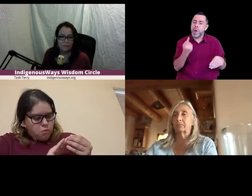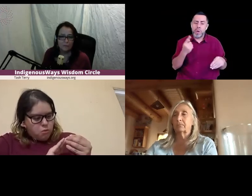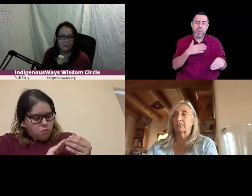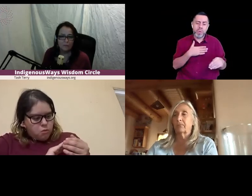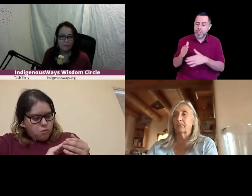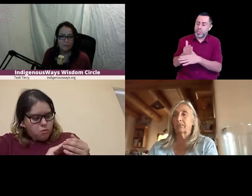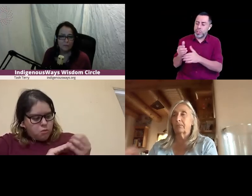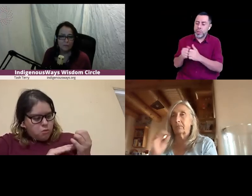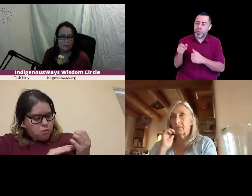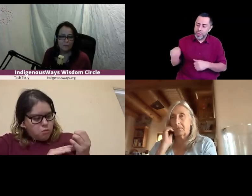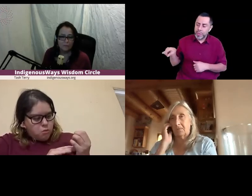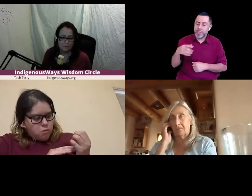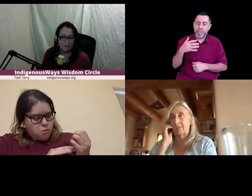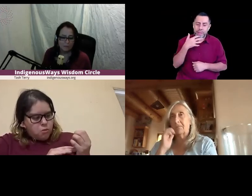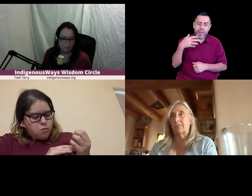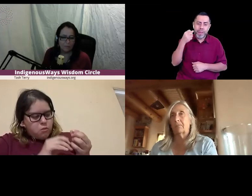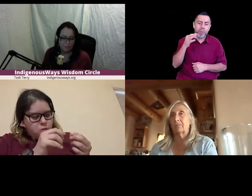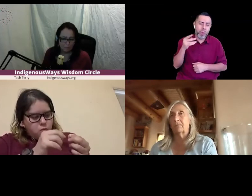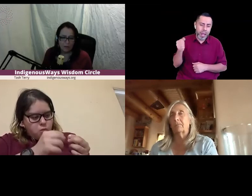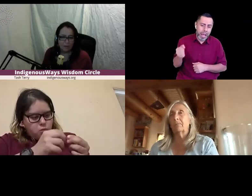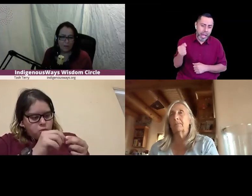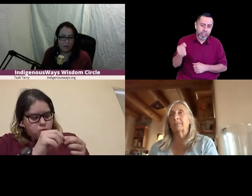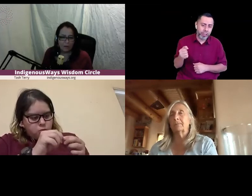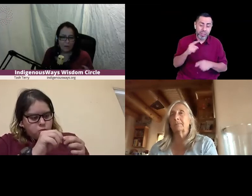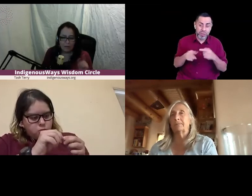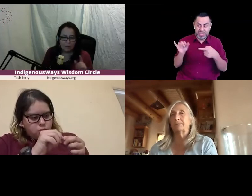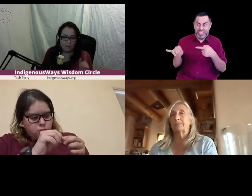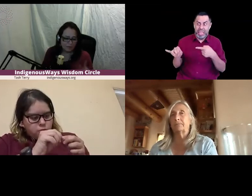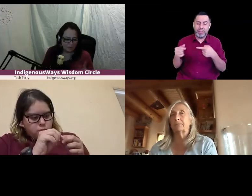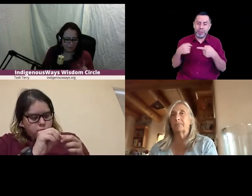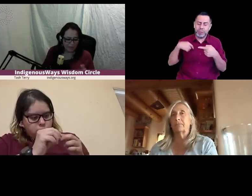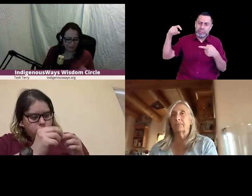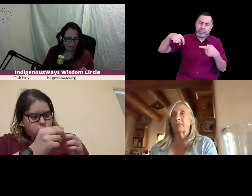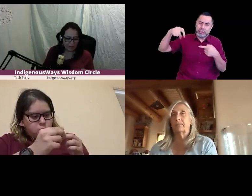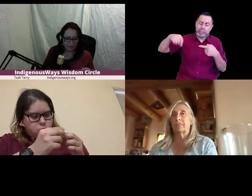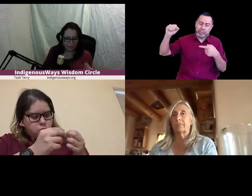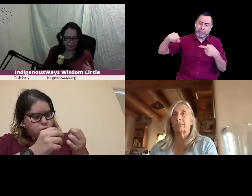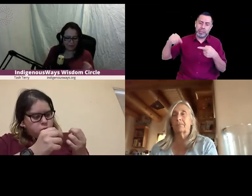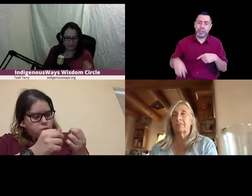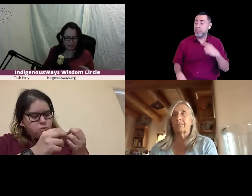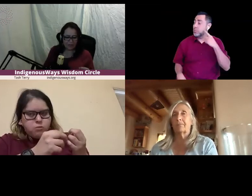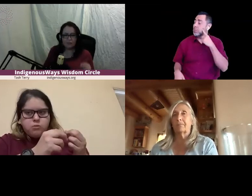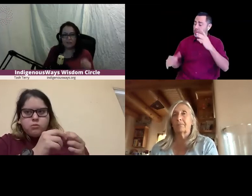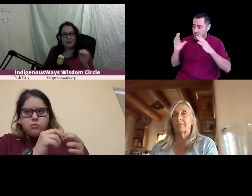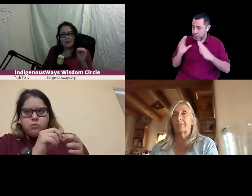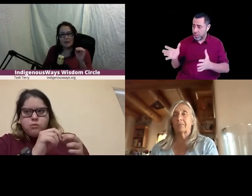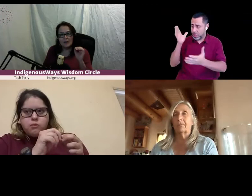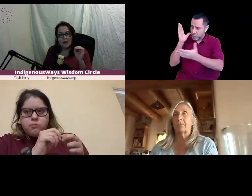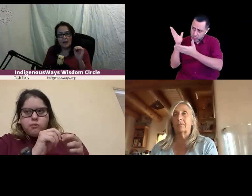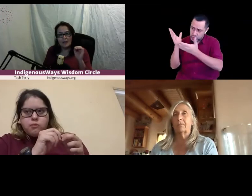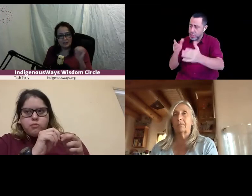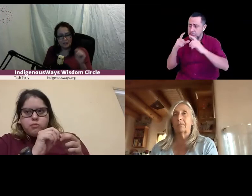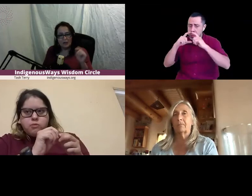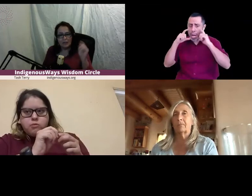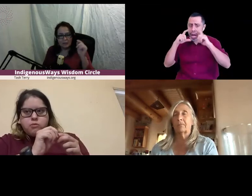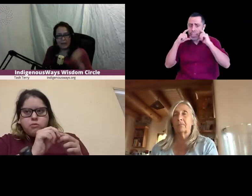So yes, it is a need. Okay, we'll bring some masks. Okay, the next thing